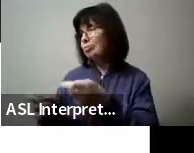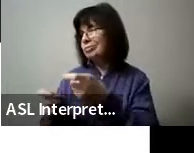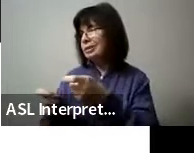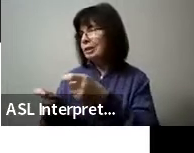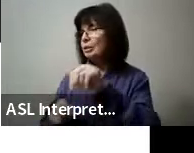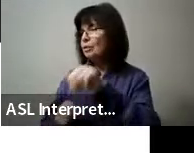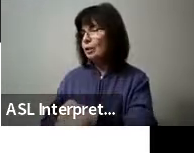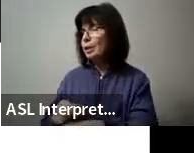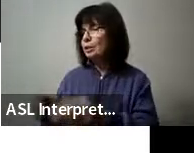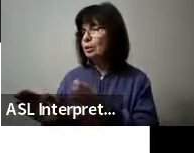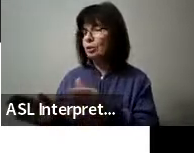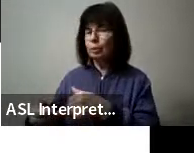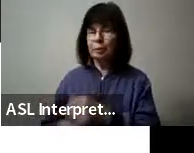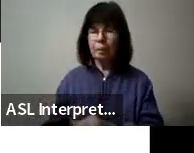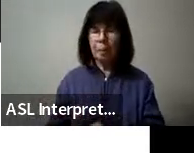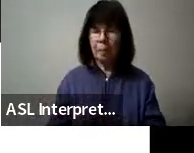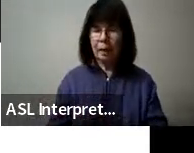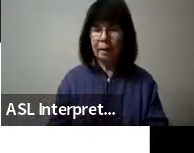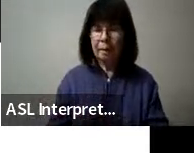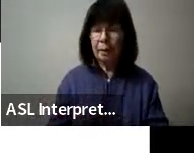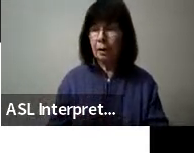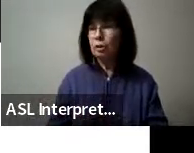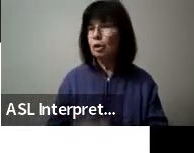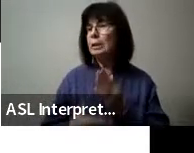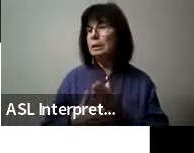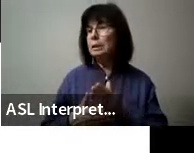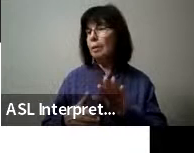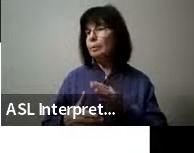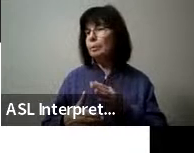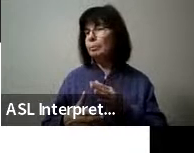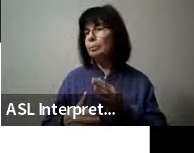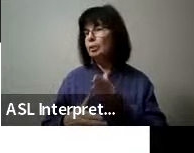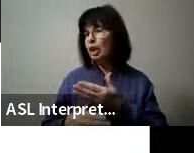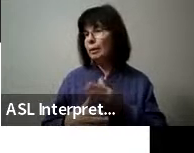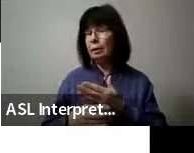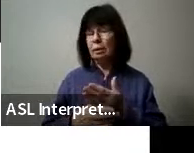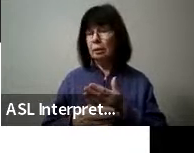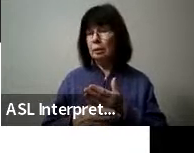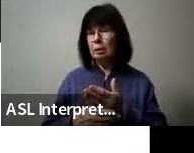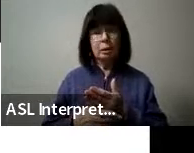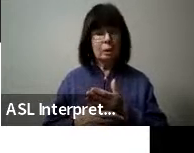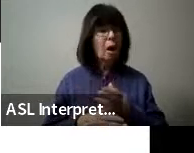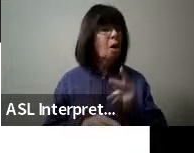sharing. Right. Unless you want me to keep sharing. Yeah, why don't we